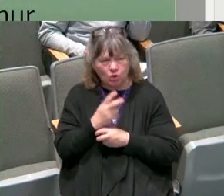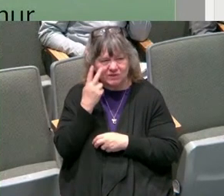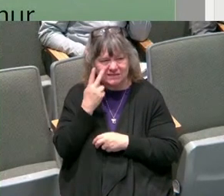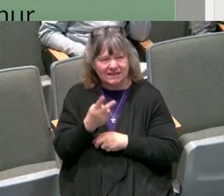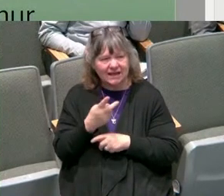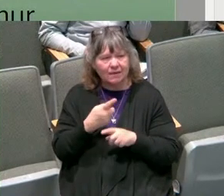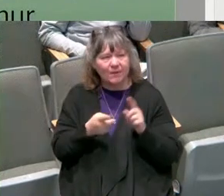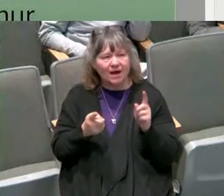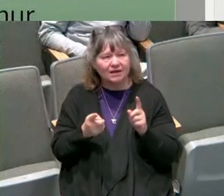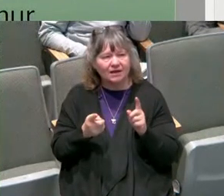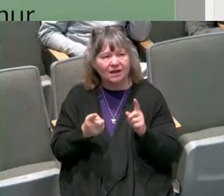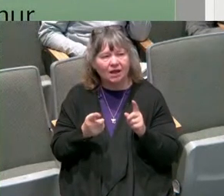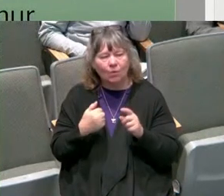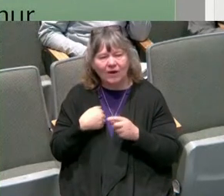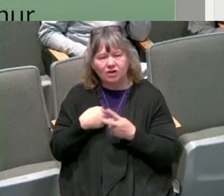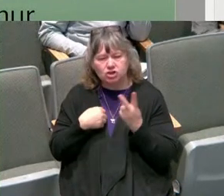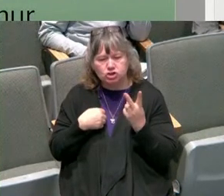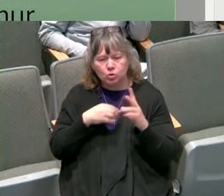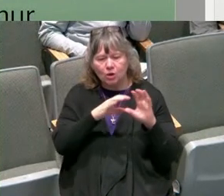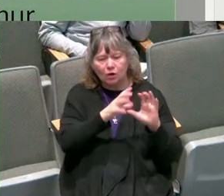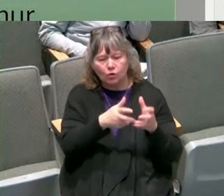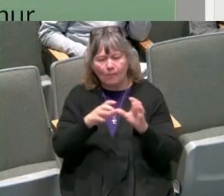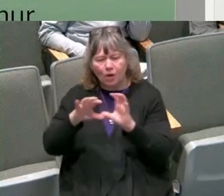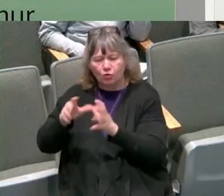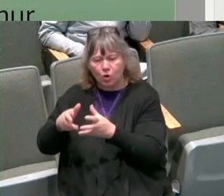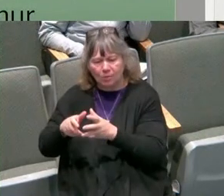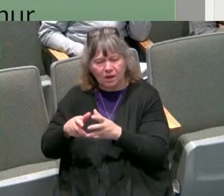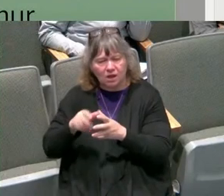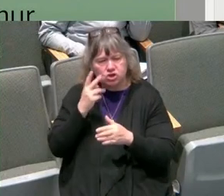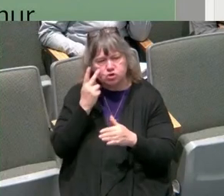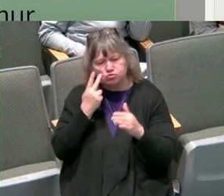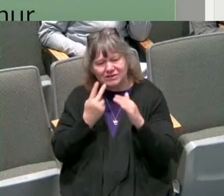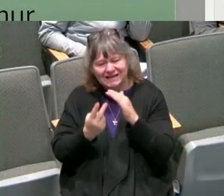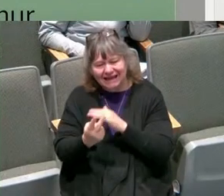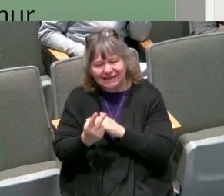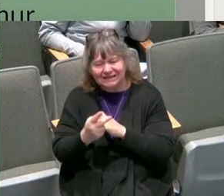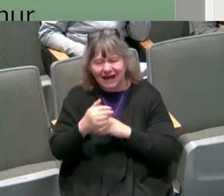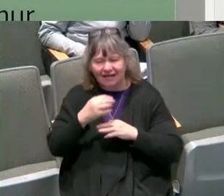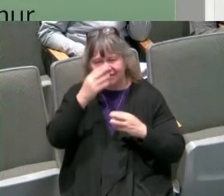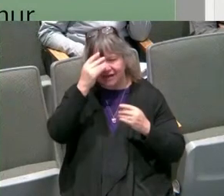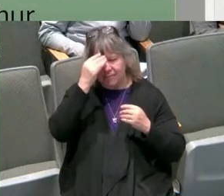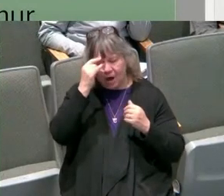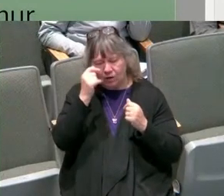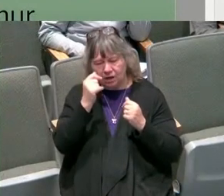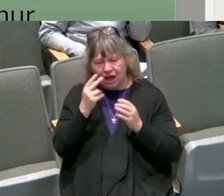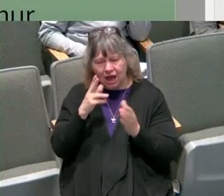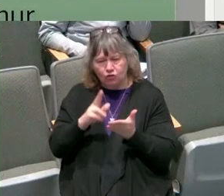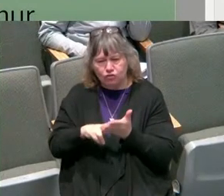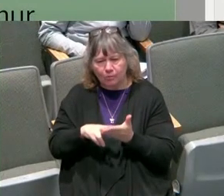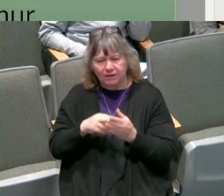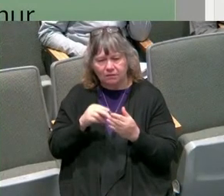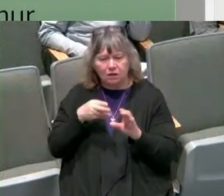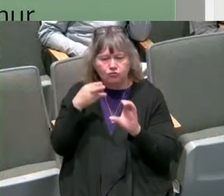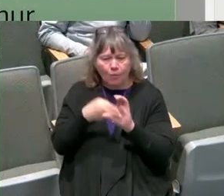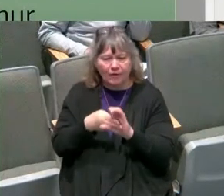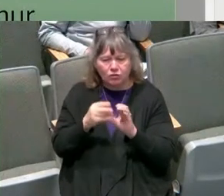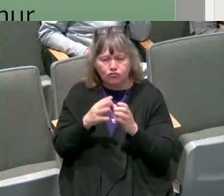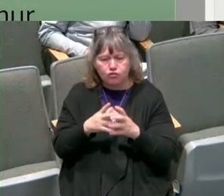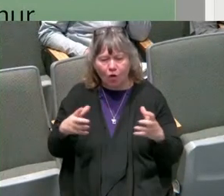see that but we have had two different demographers work with us to predict and project enrollment growth here in Hopkinton